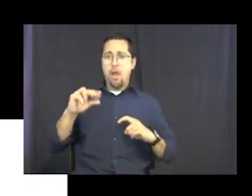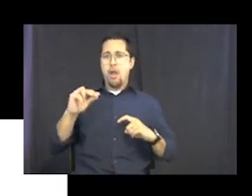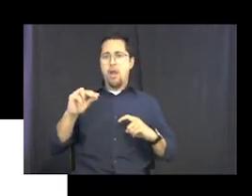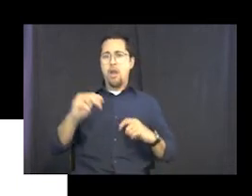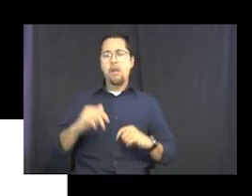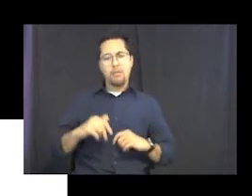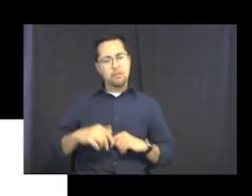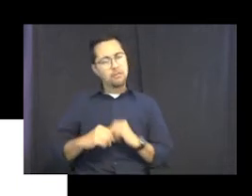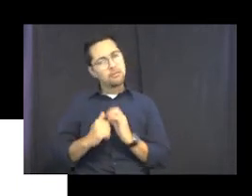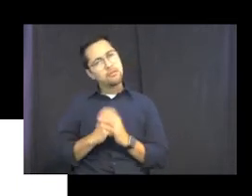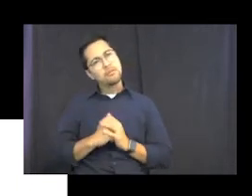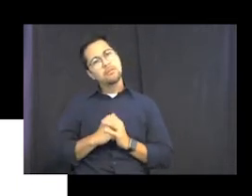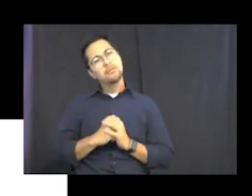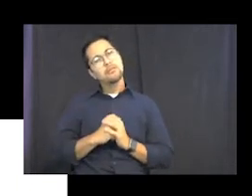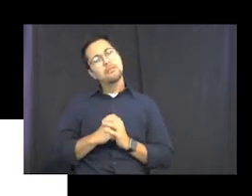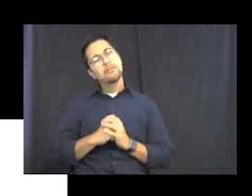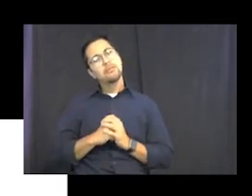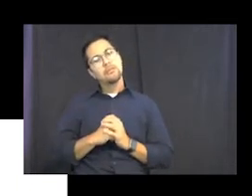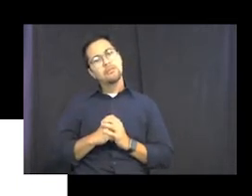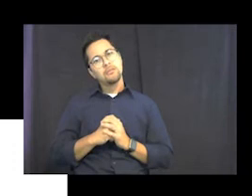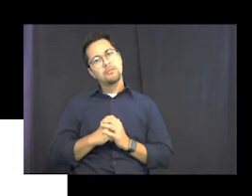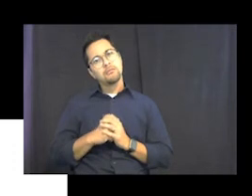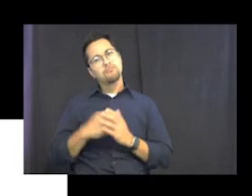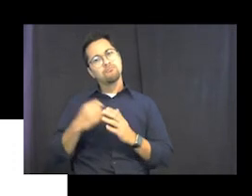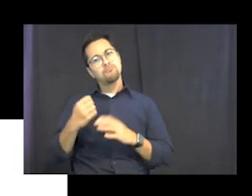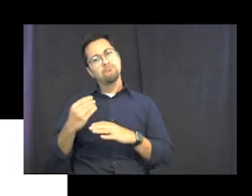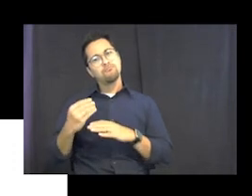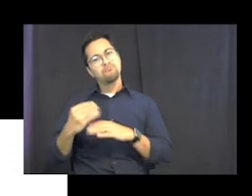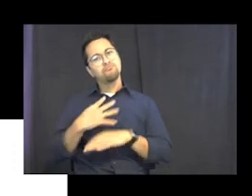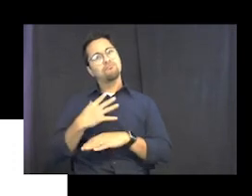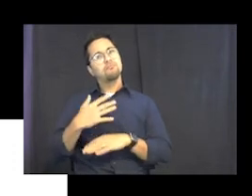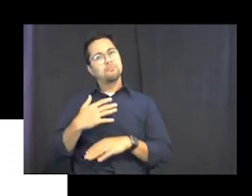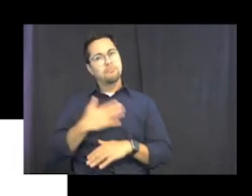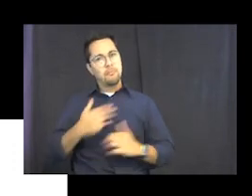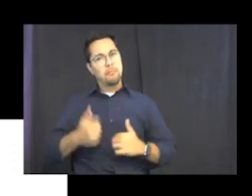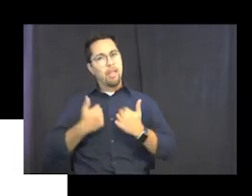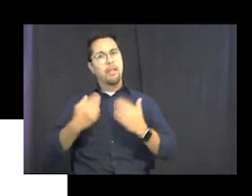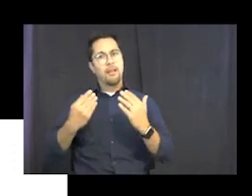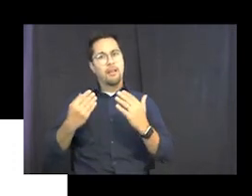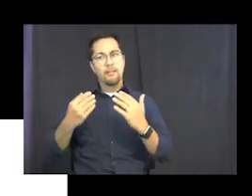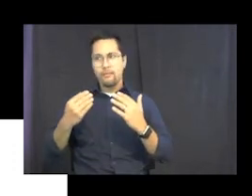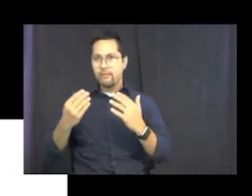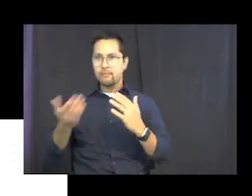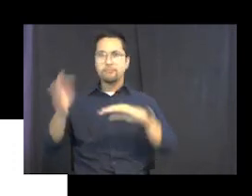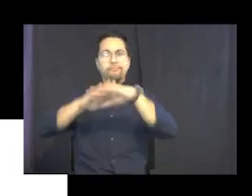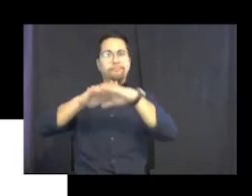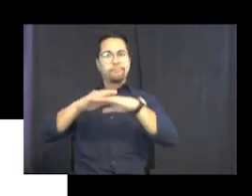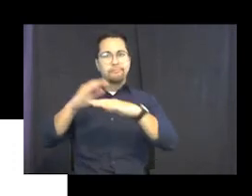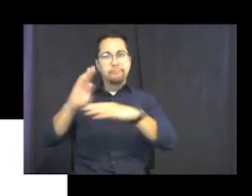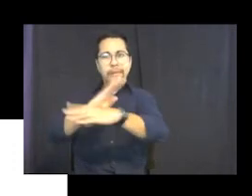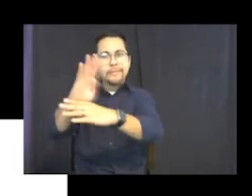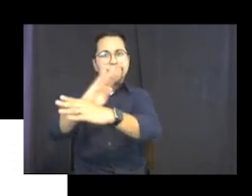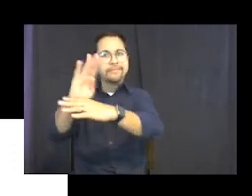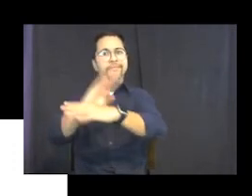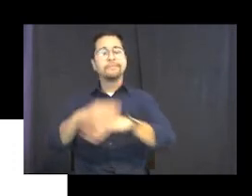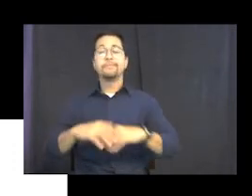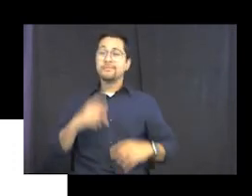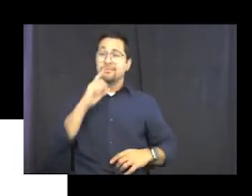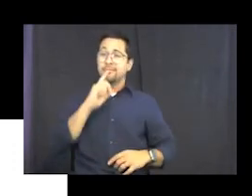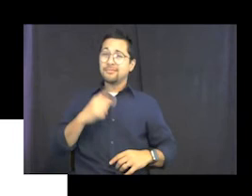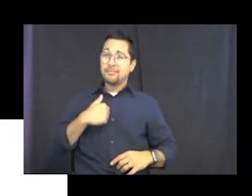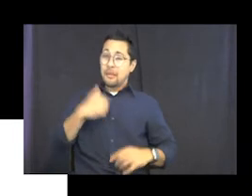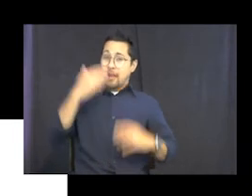made life busier, and actually I never